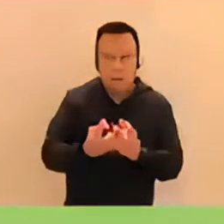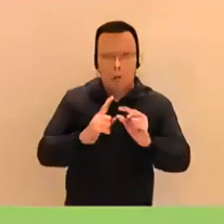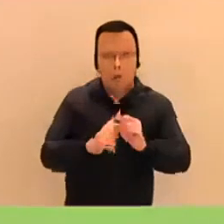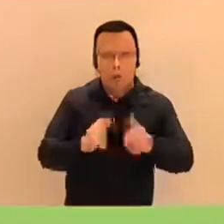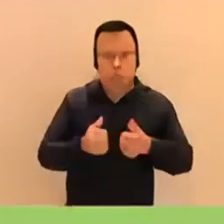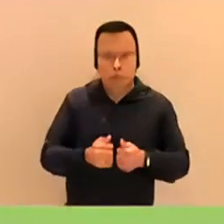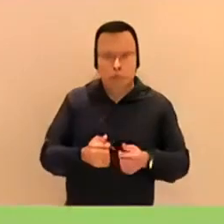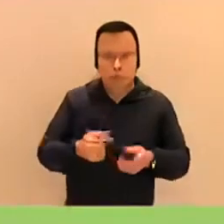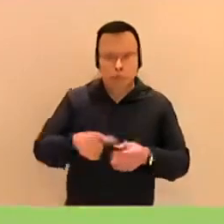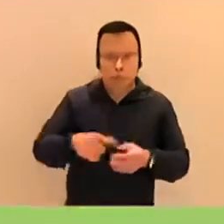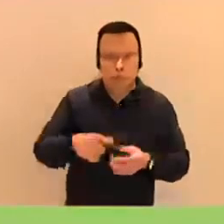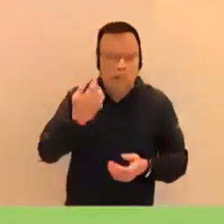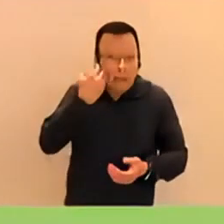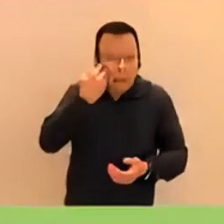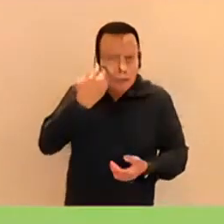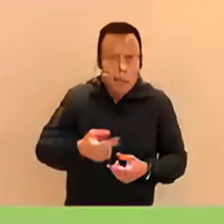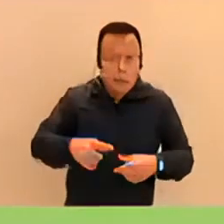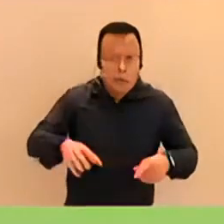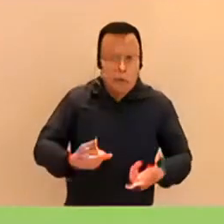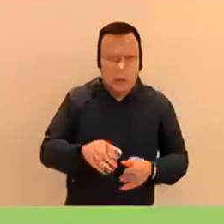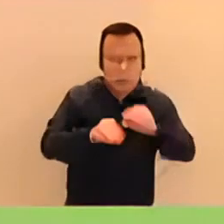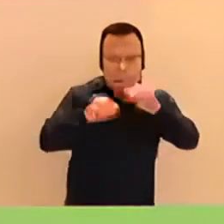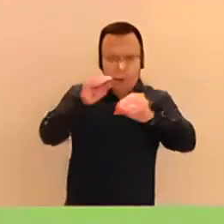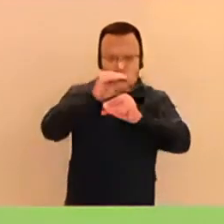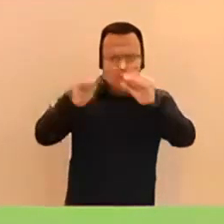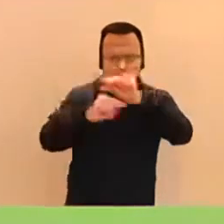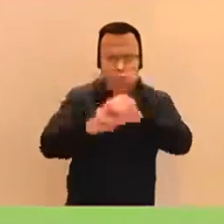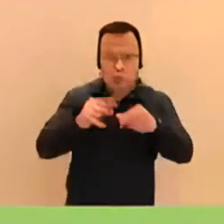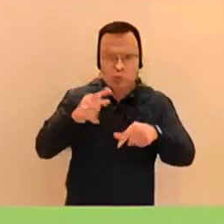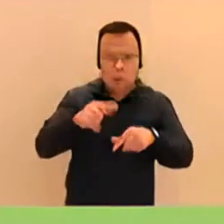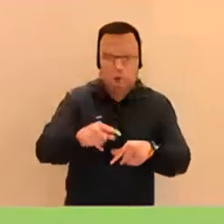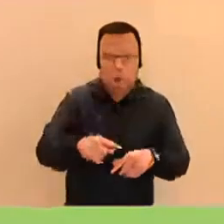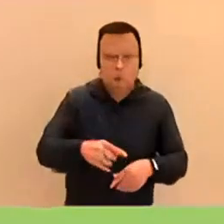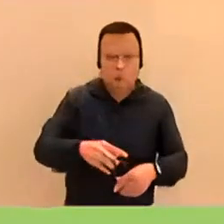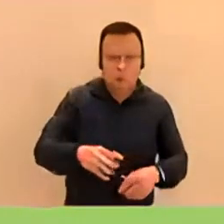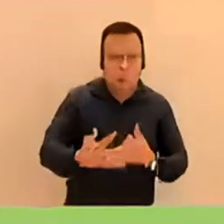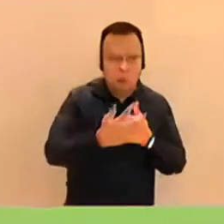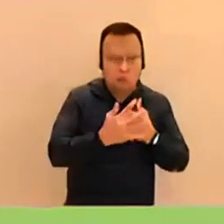to optimize the use of energy resources.